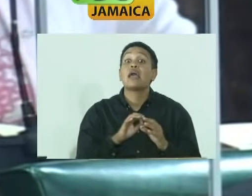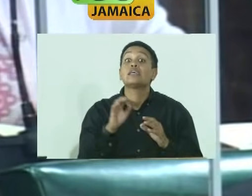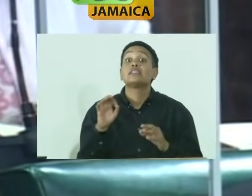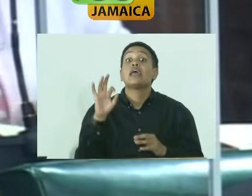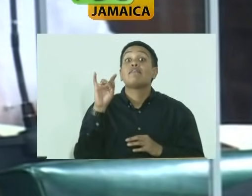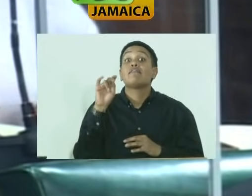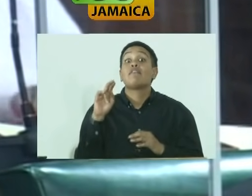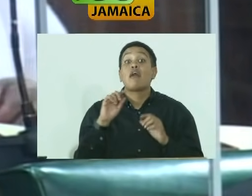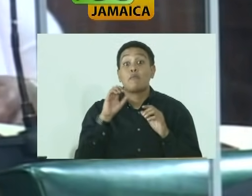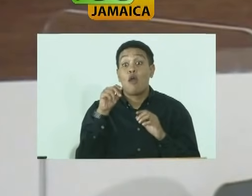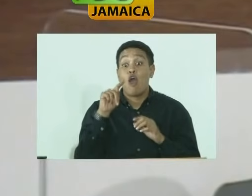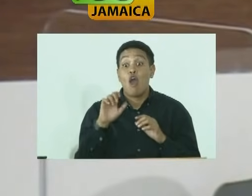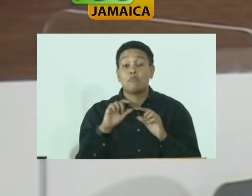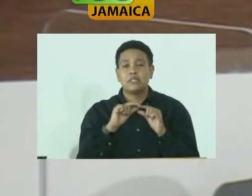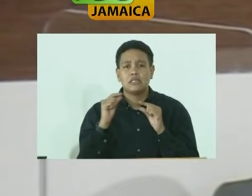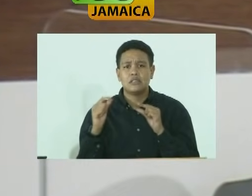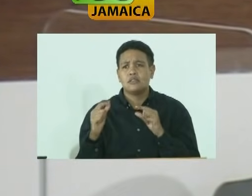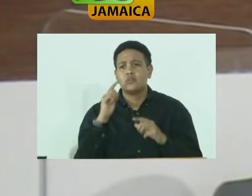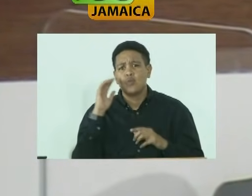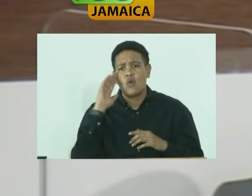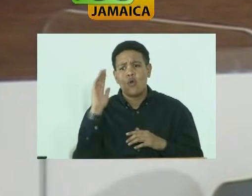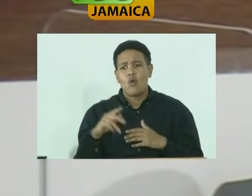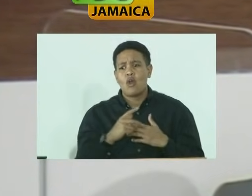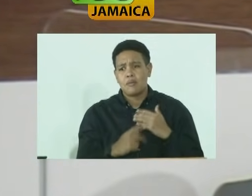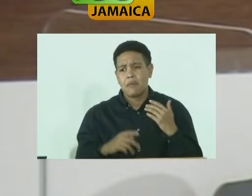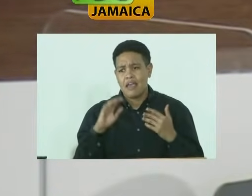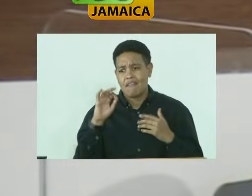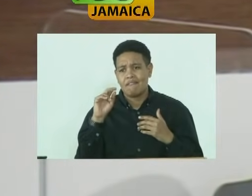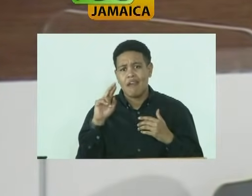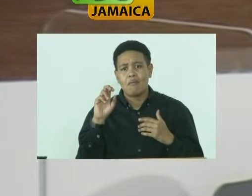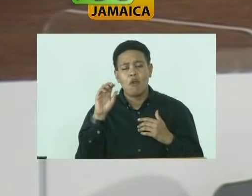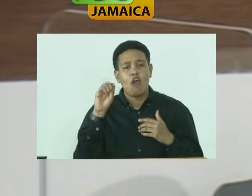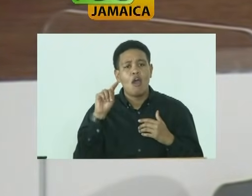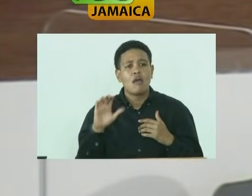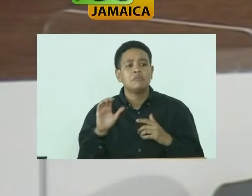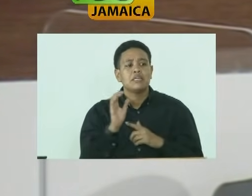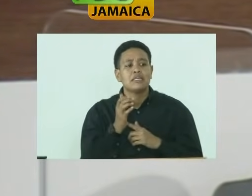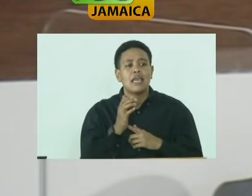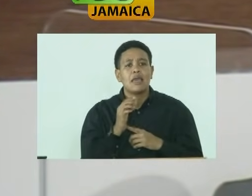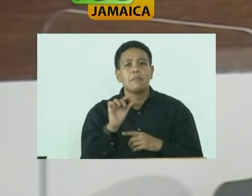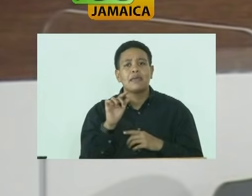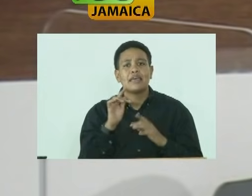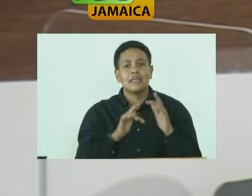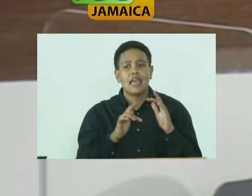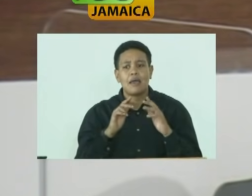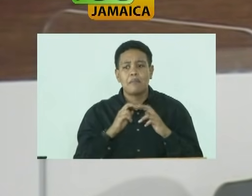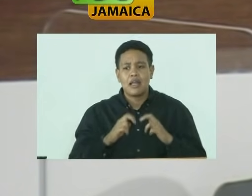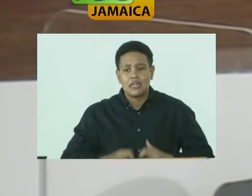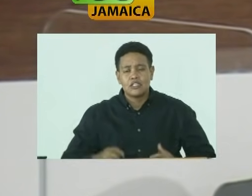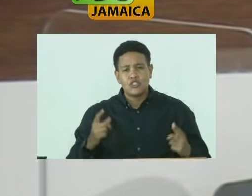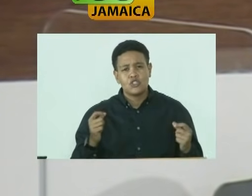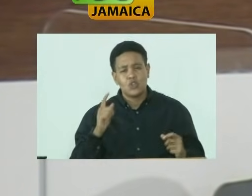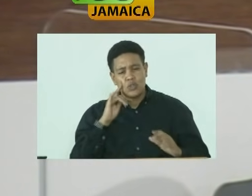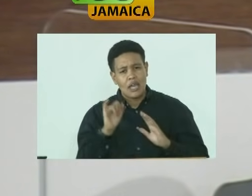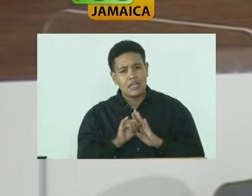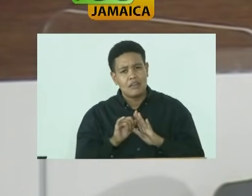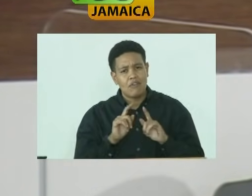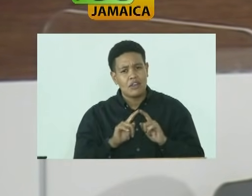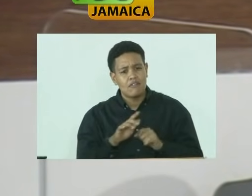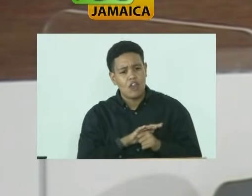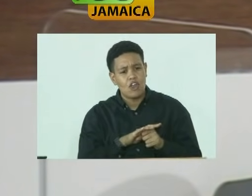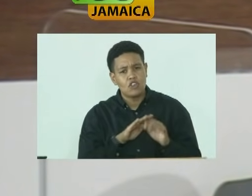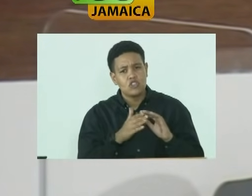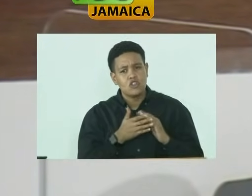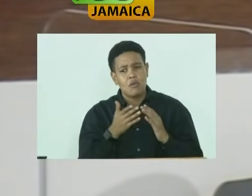all parishes. A fiber optic cable gap analysis was done to identify areas across the country where there